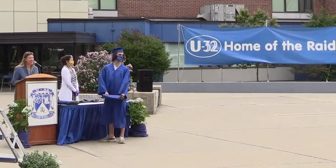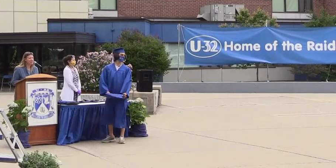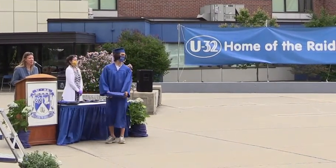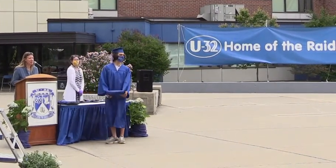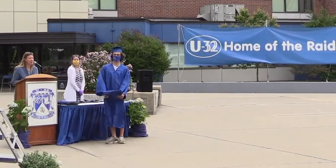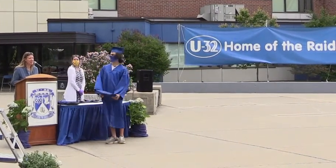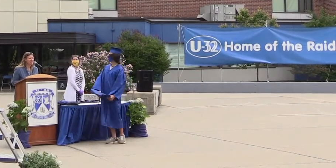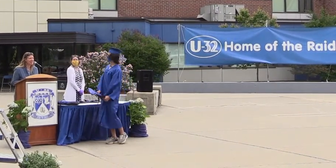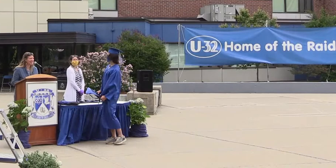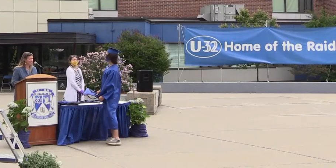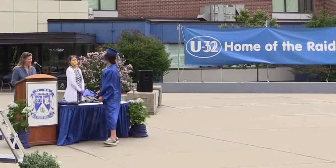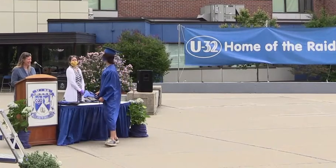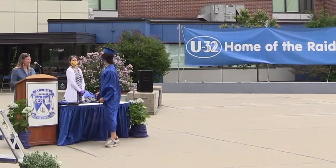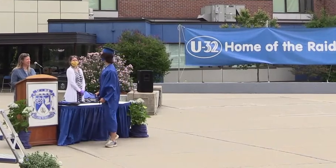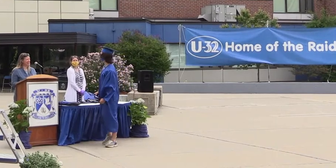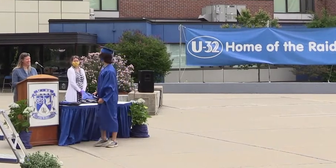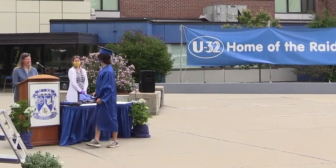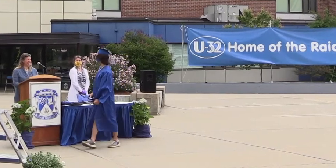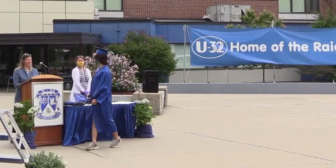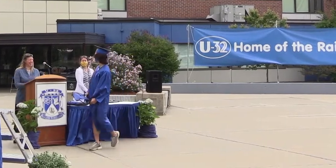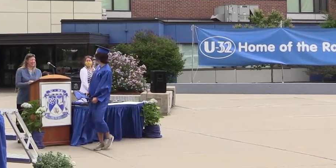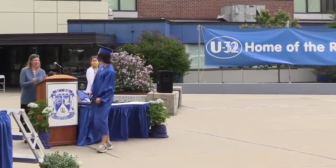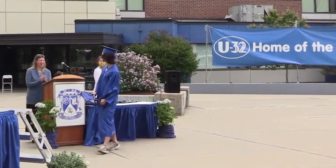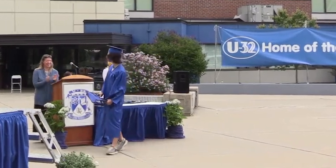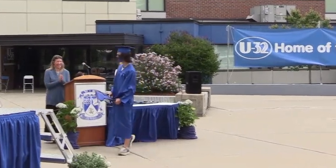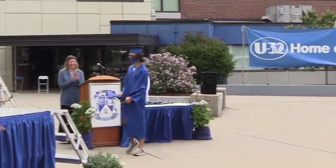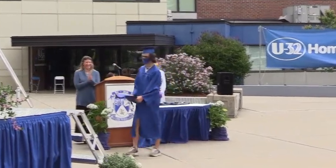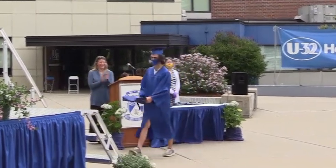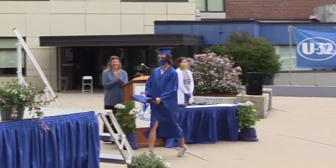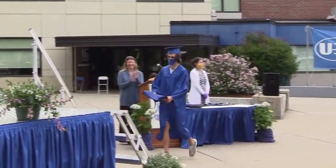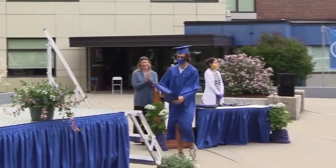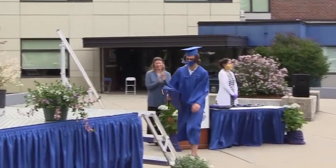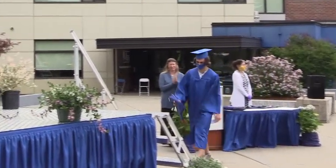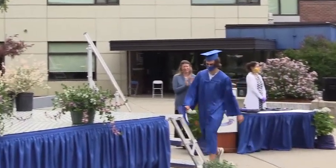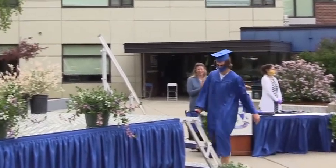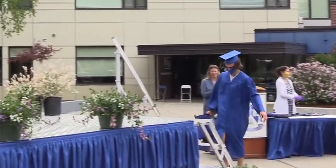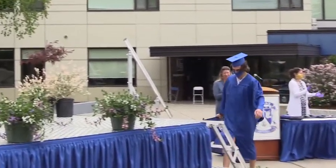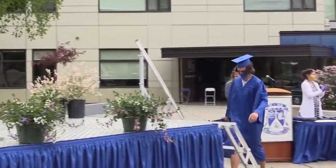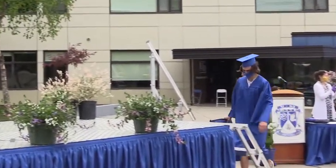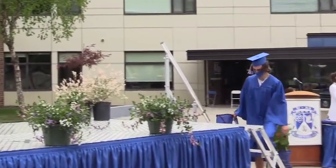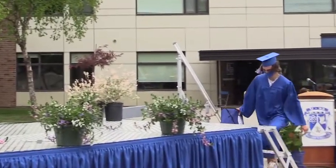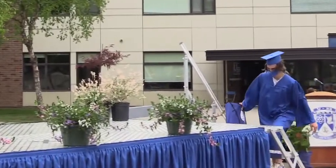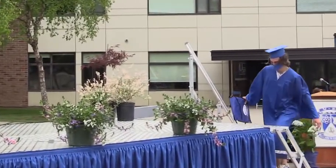Finn M. Olson. Congratulations, Finn.